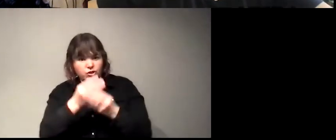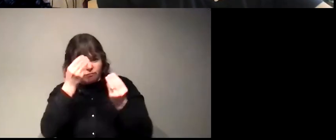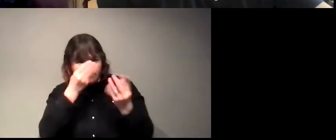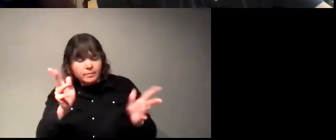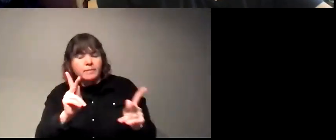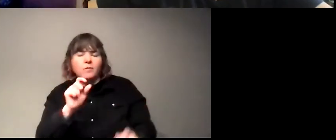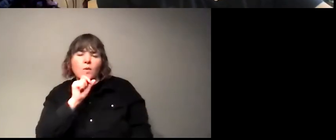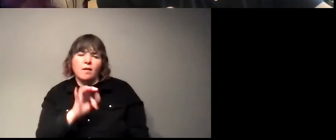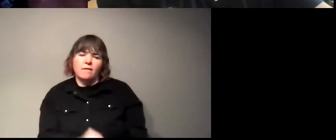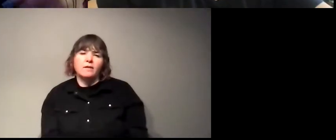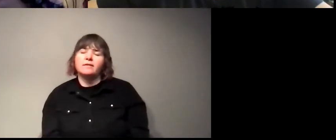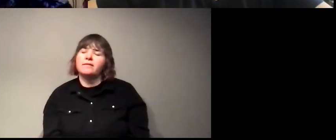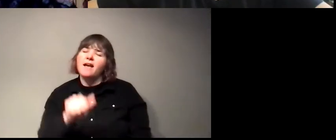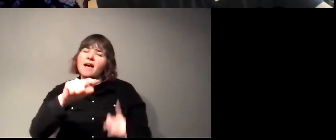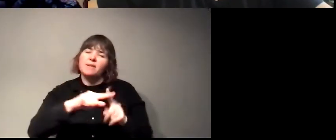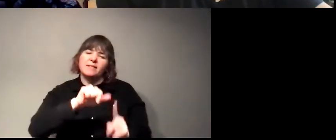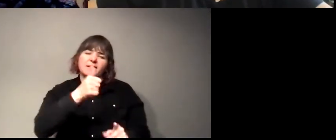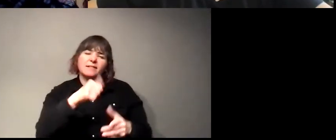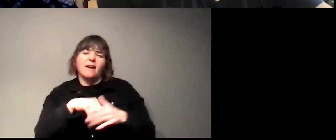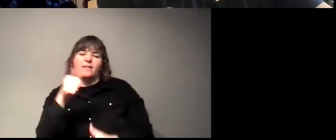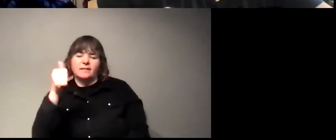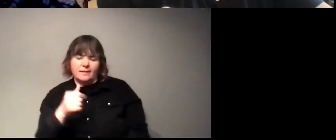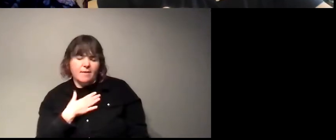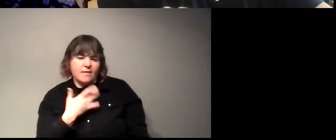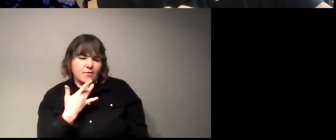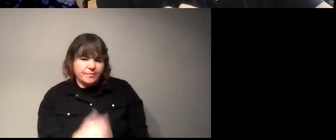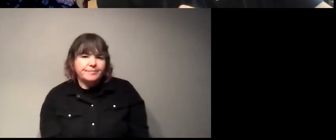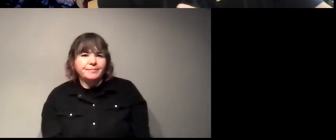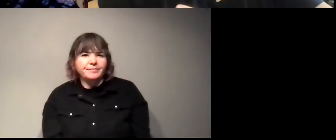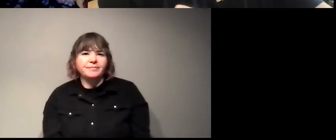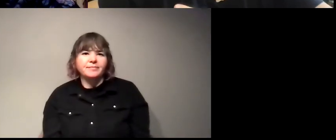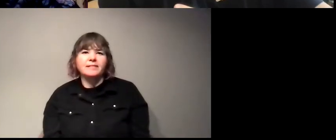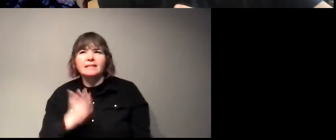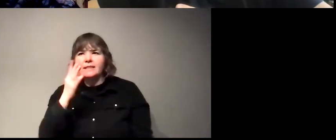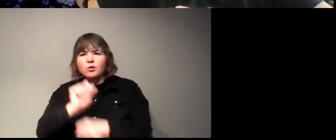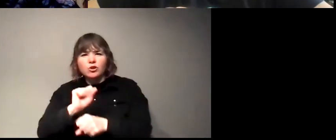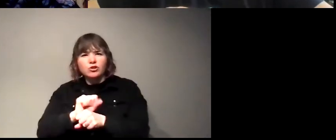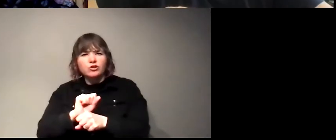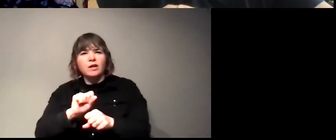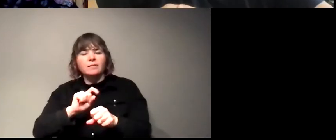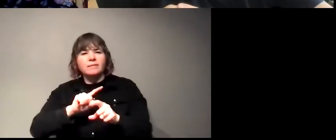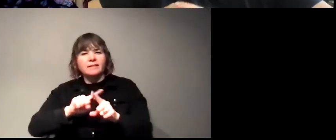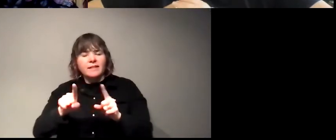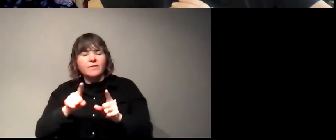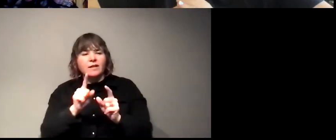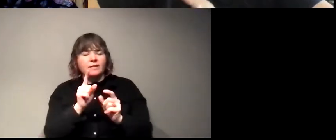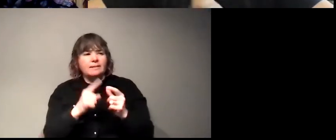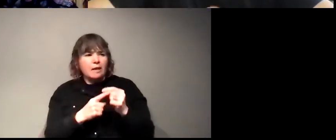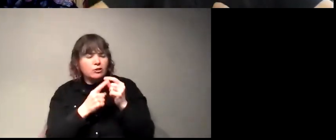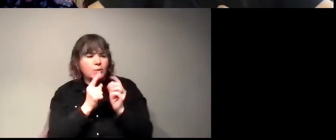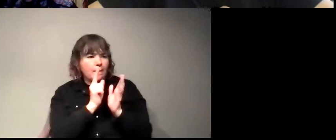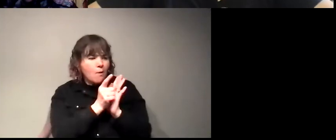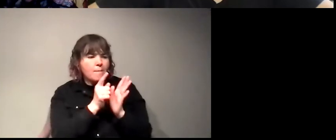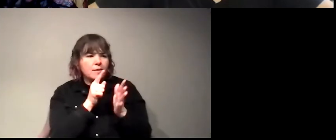love it. Feels A good. plus, 10 out of 10. Favorite. It seems like your job has so many just like special moments. If